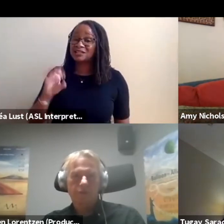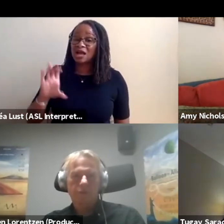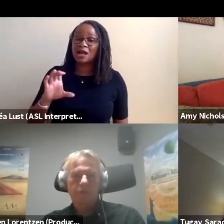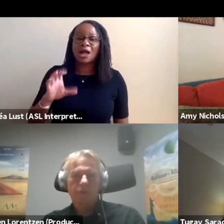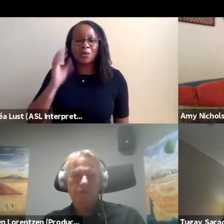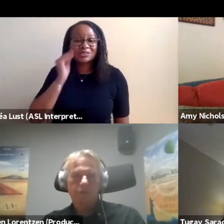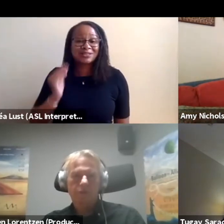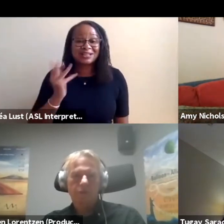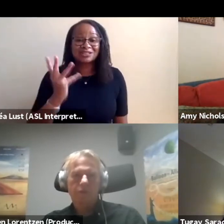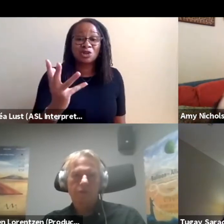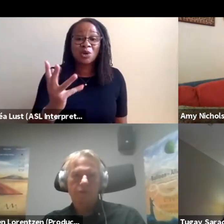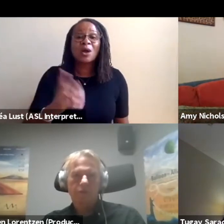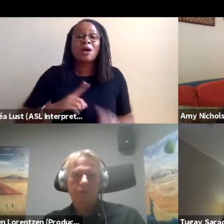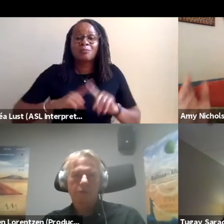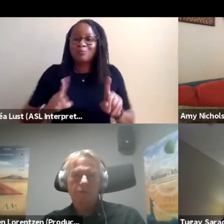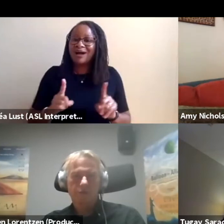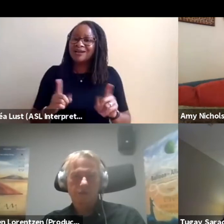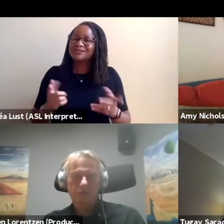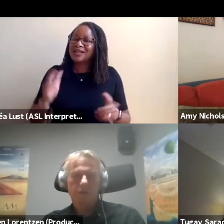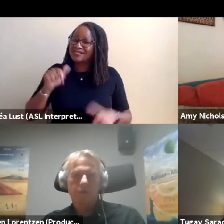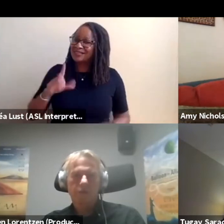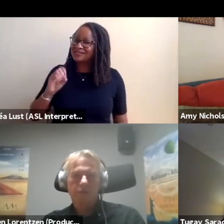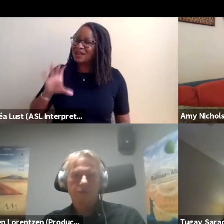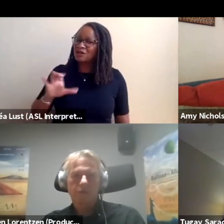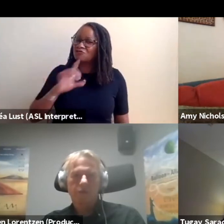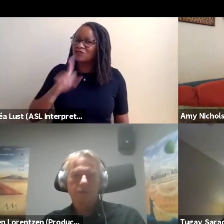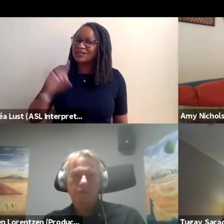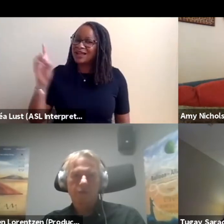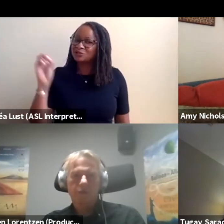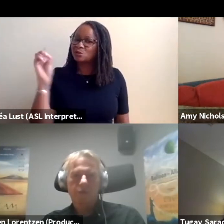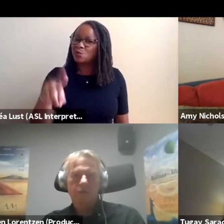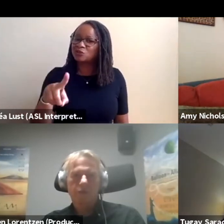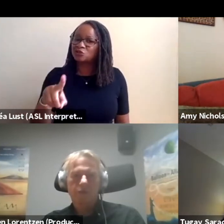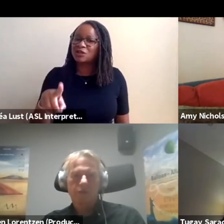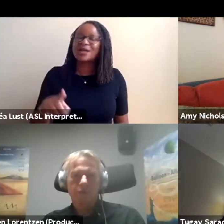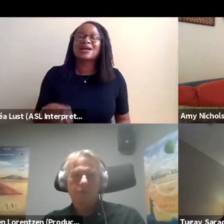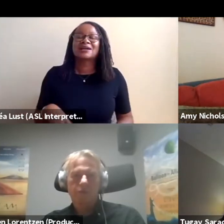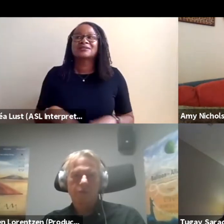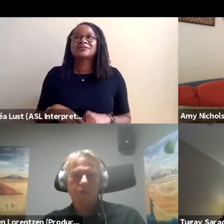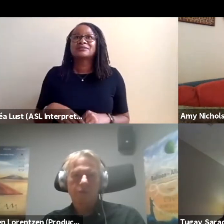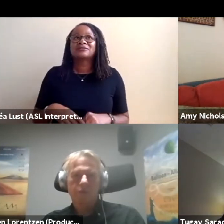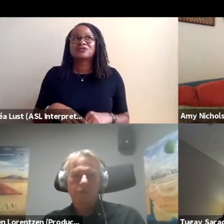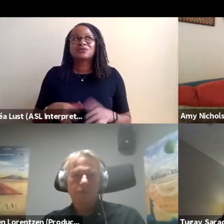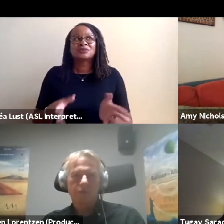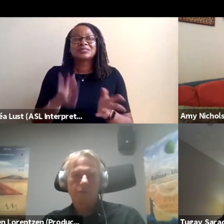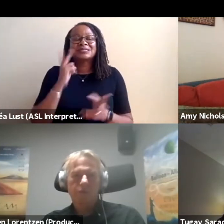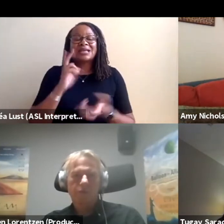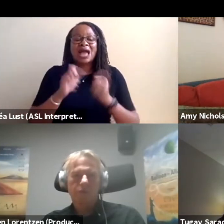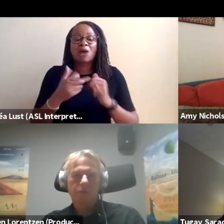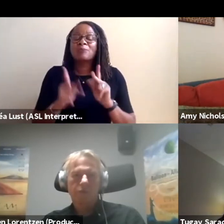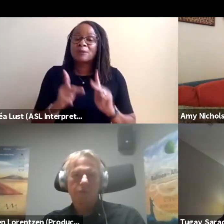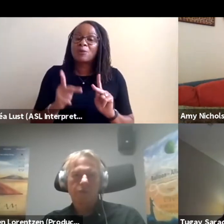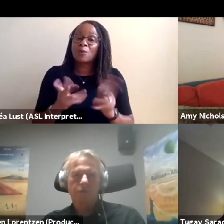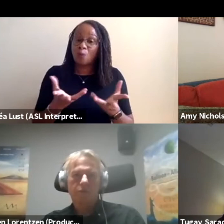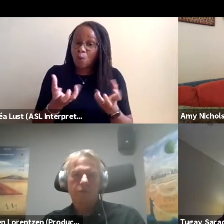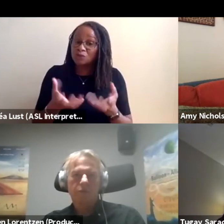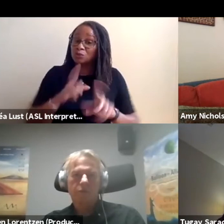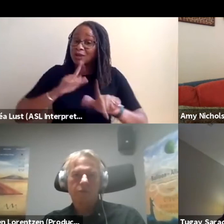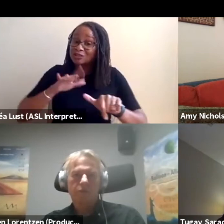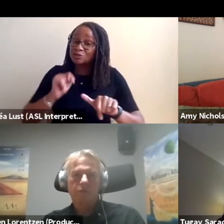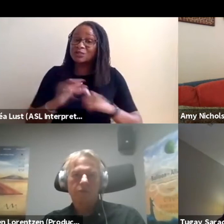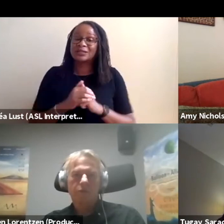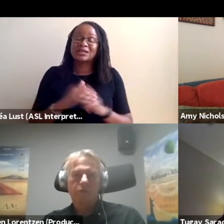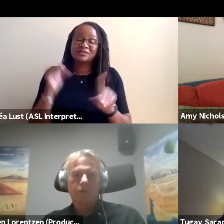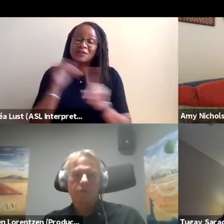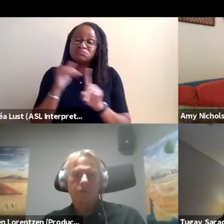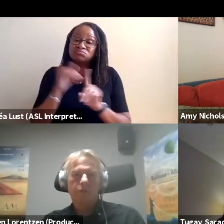to ask questions to see how other people feel like answering them. It feels like when it's very prodding and questioning.